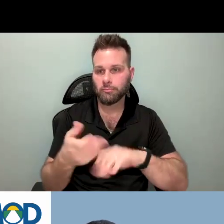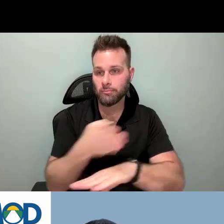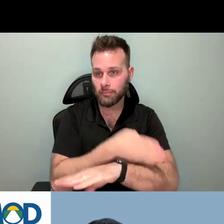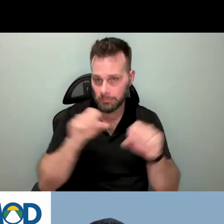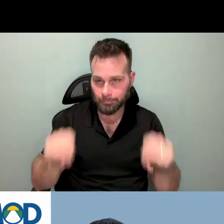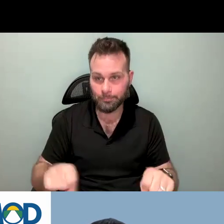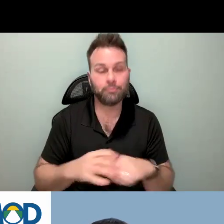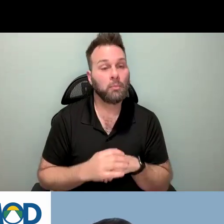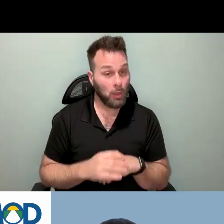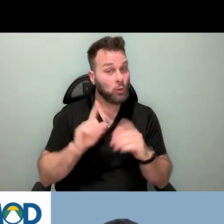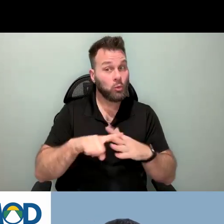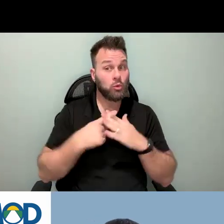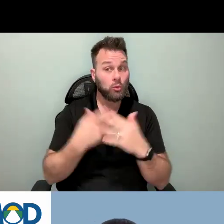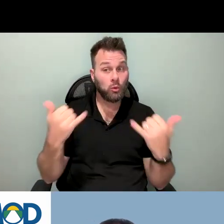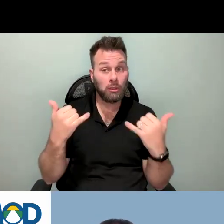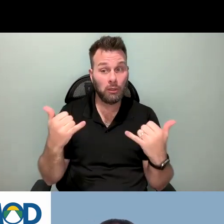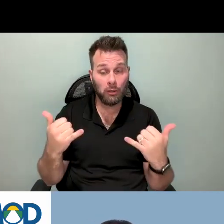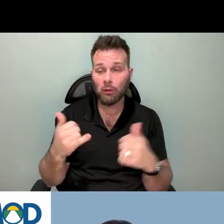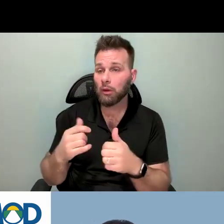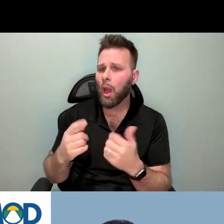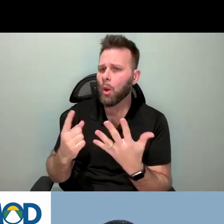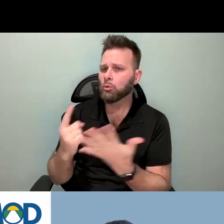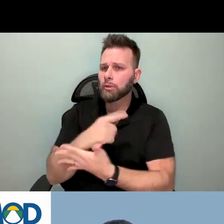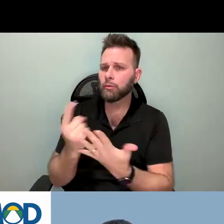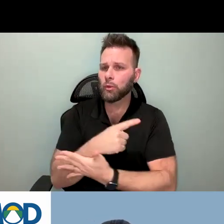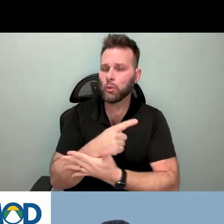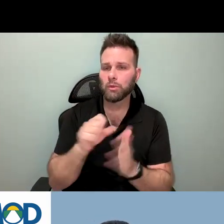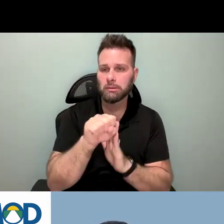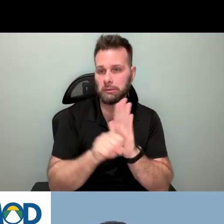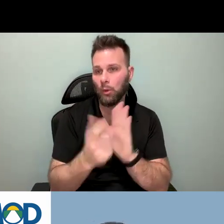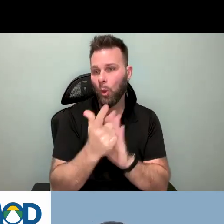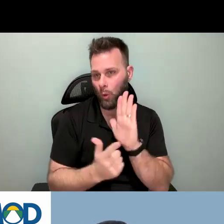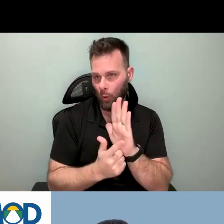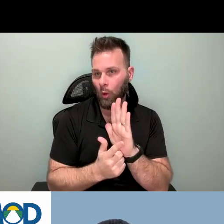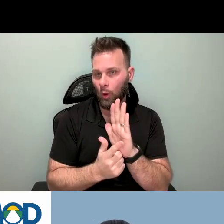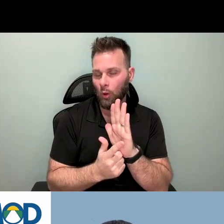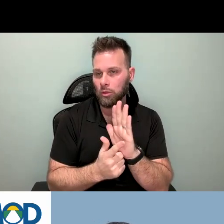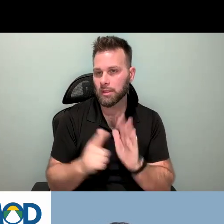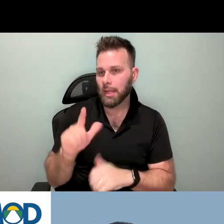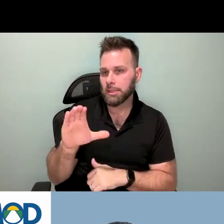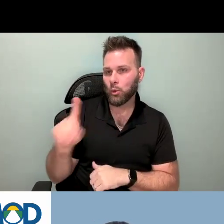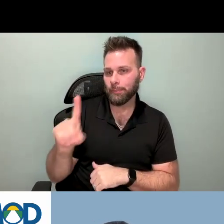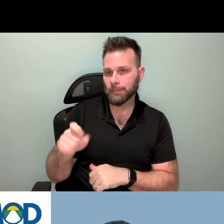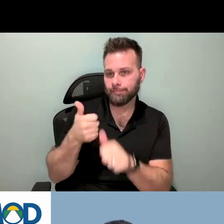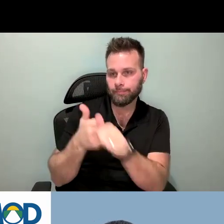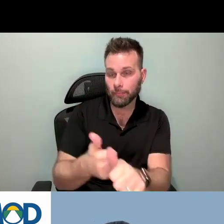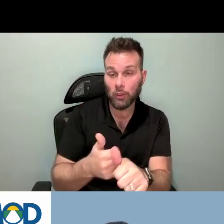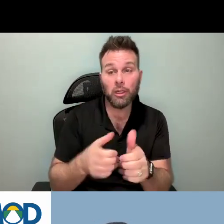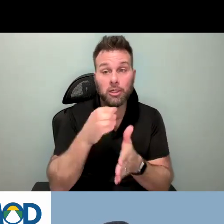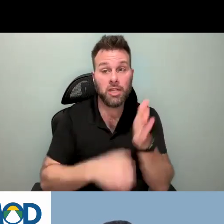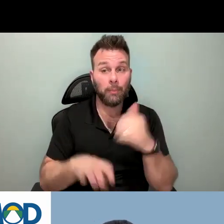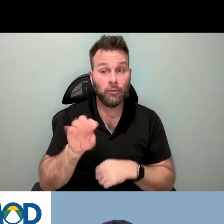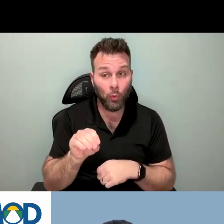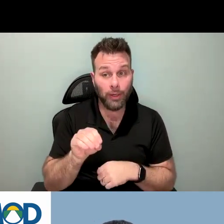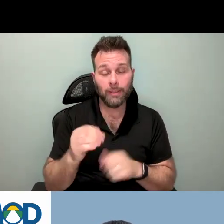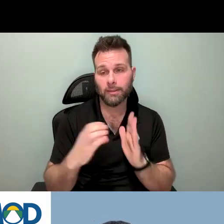To start, I'd like to just go over a couple of the state laws that govern commissions on disabilities, which one is Chapter 40, Section 8J